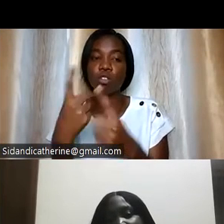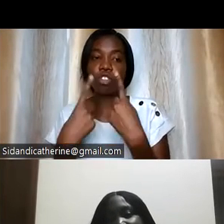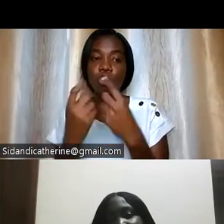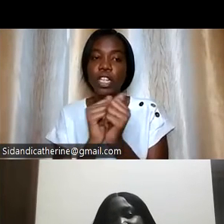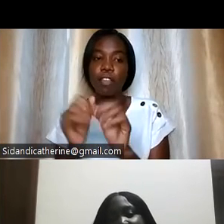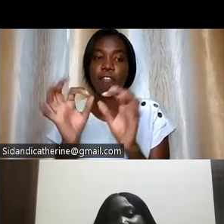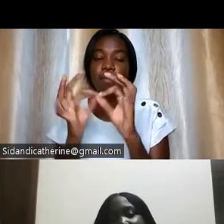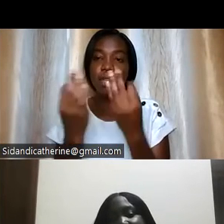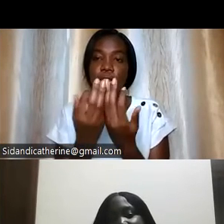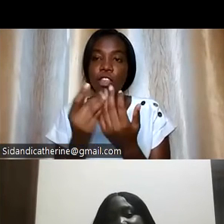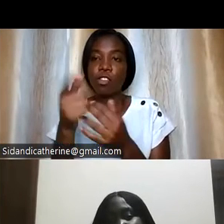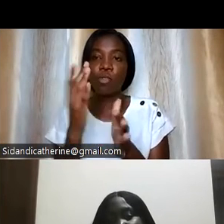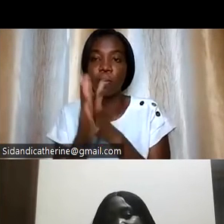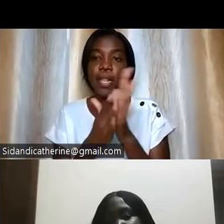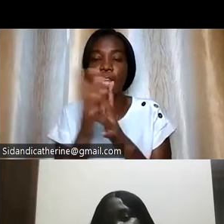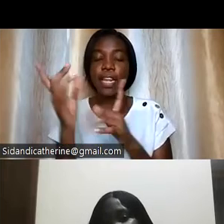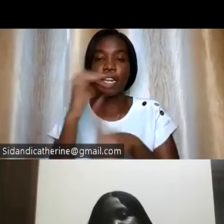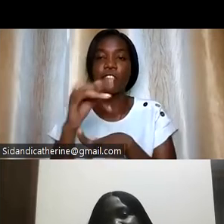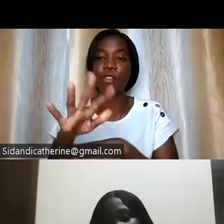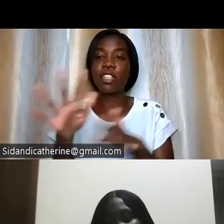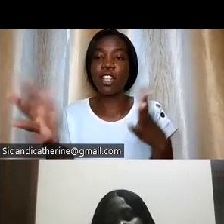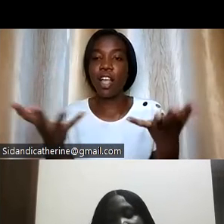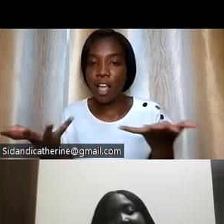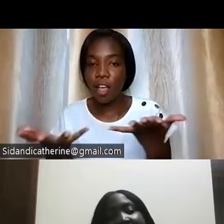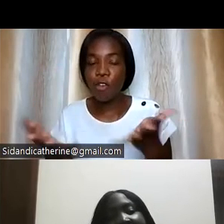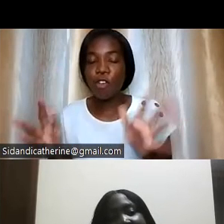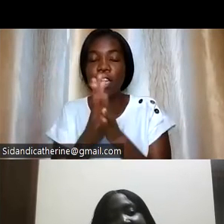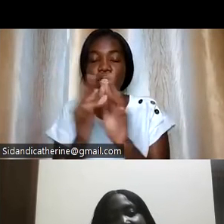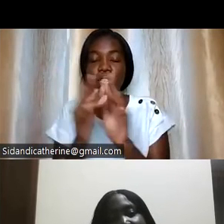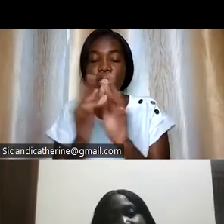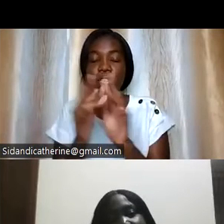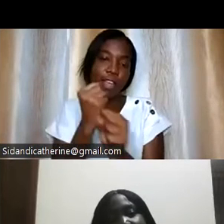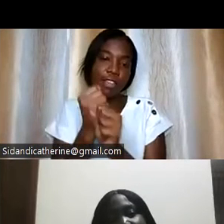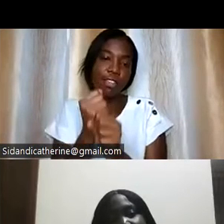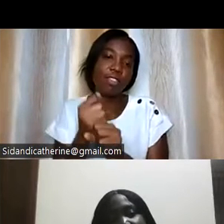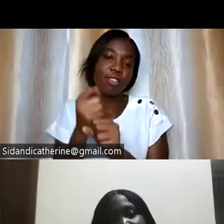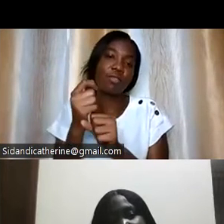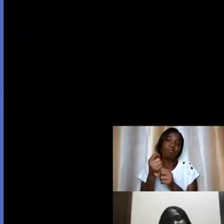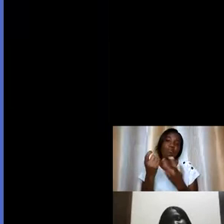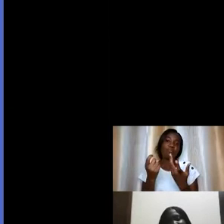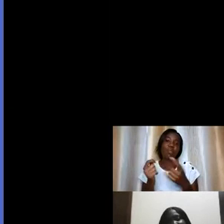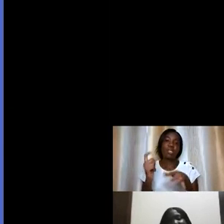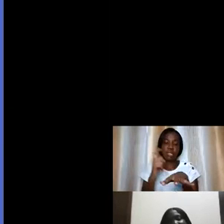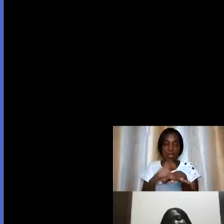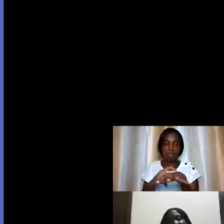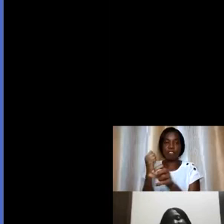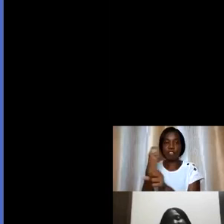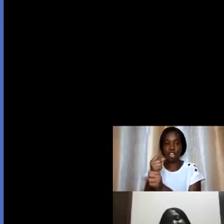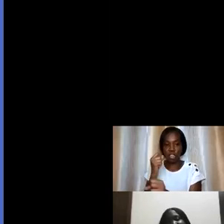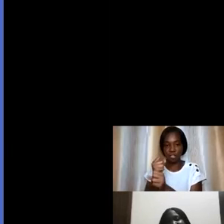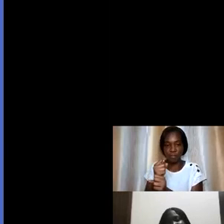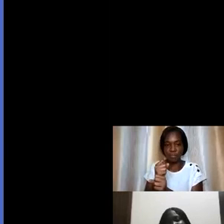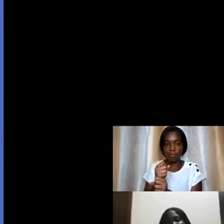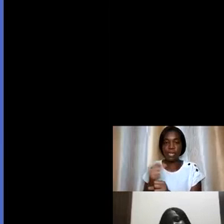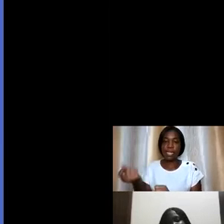going to organize your day so that they know when it is time for work, it is time for work. Ladies